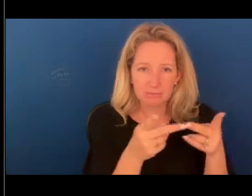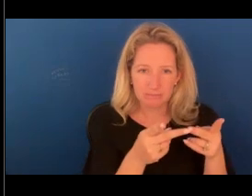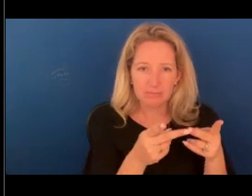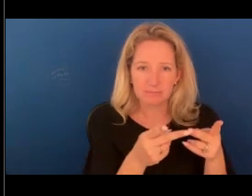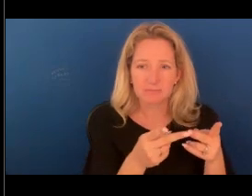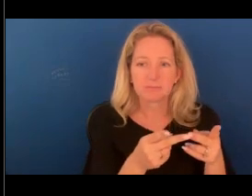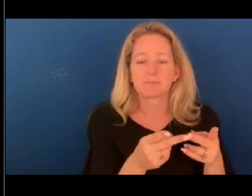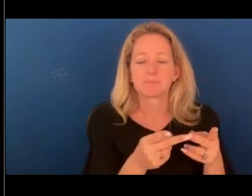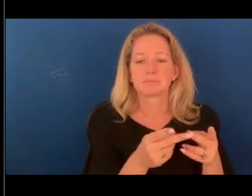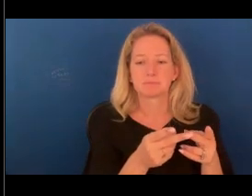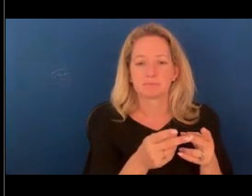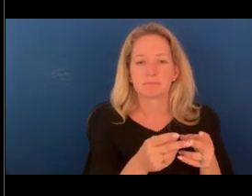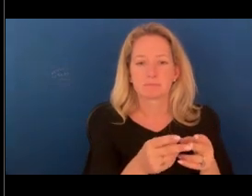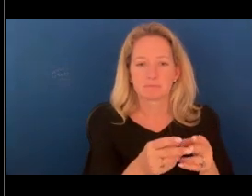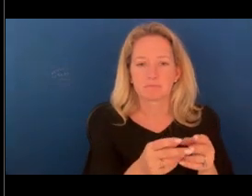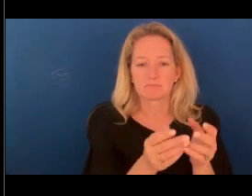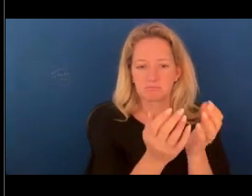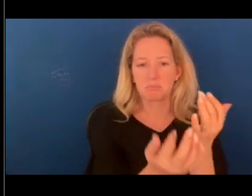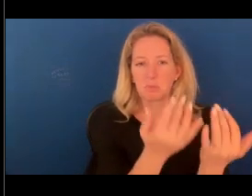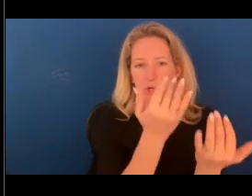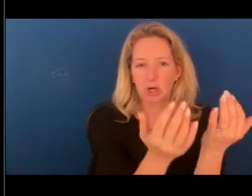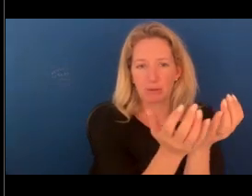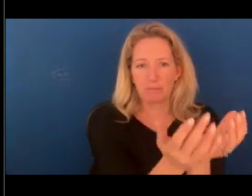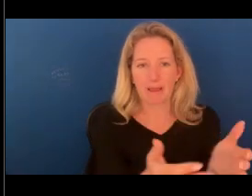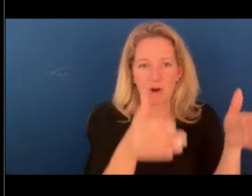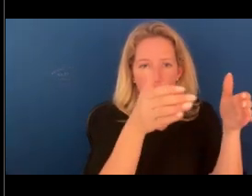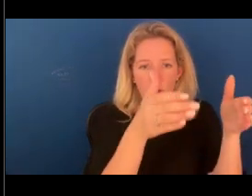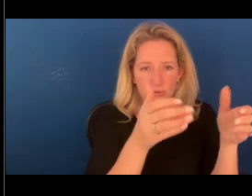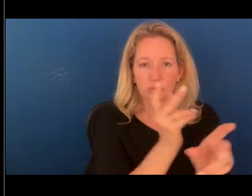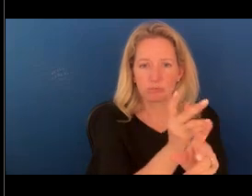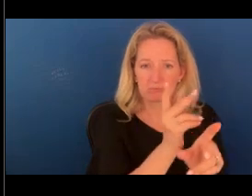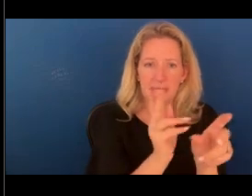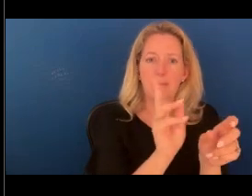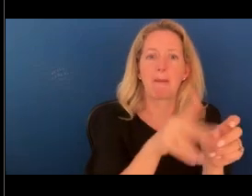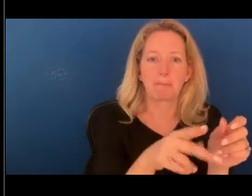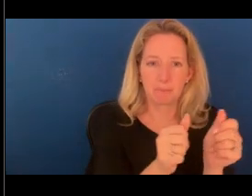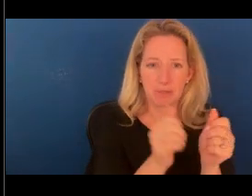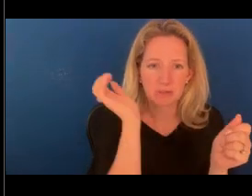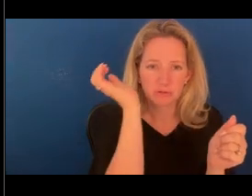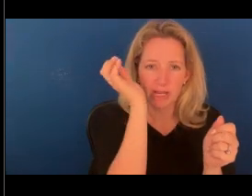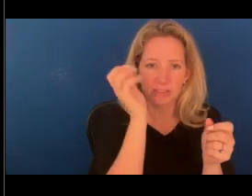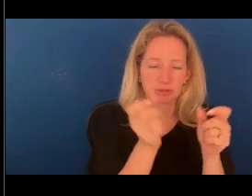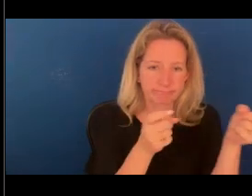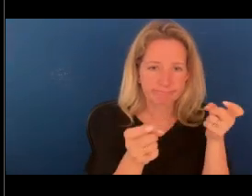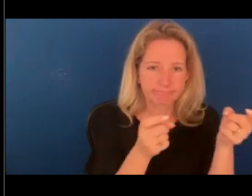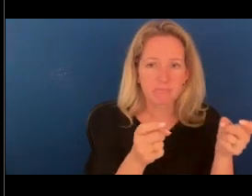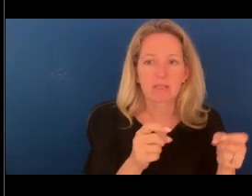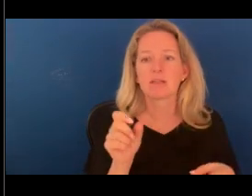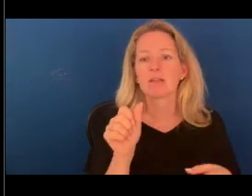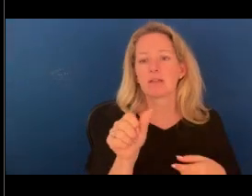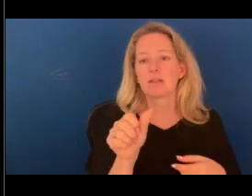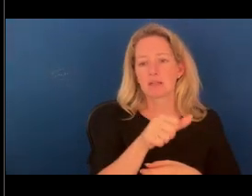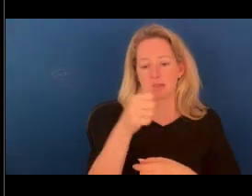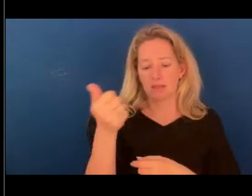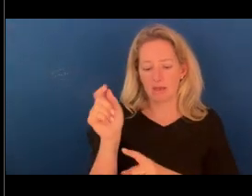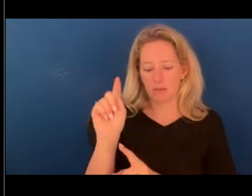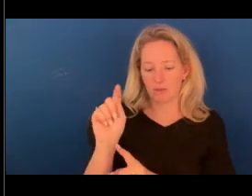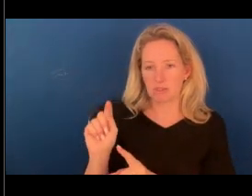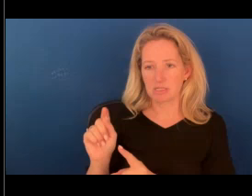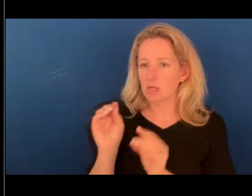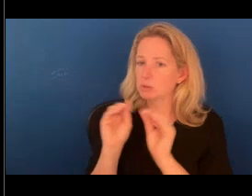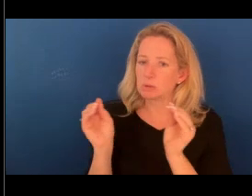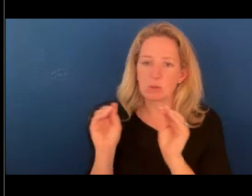which are little burn barrels that they burn to keep up with waste. And then these other slides are, there's no